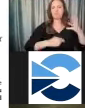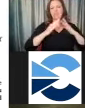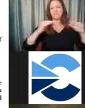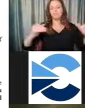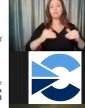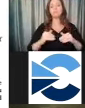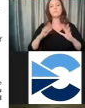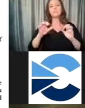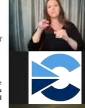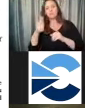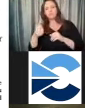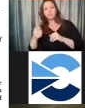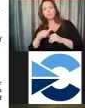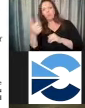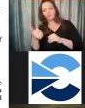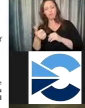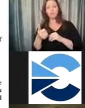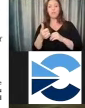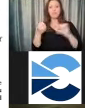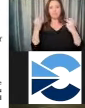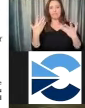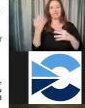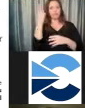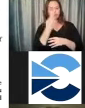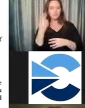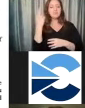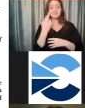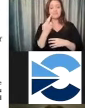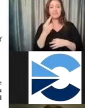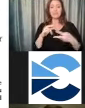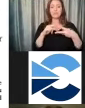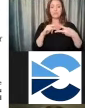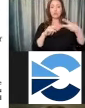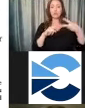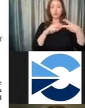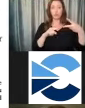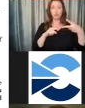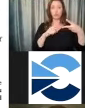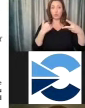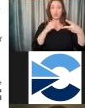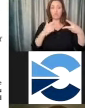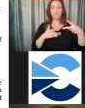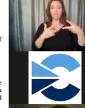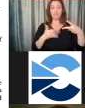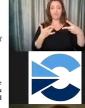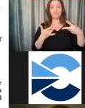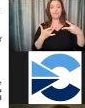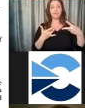other ones. For a variety of reasons, the two instruments that we found to have